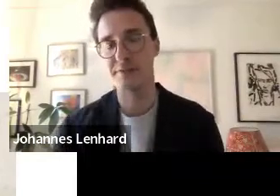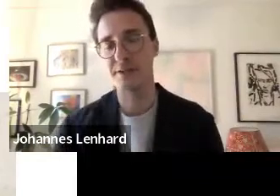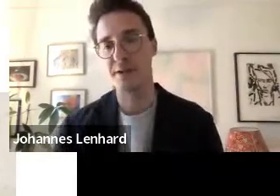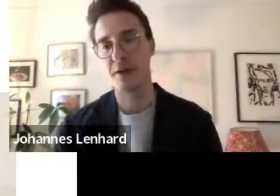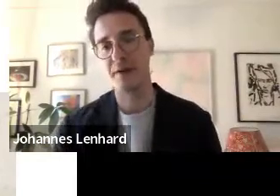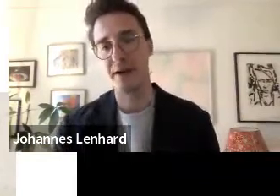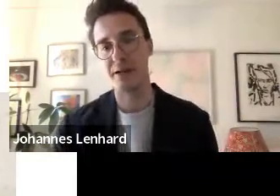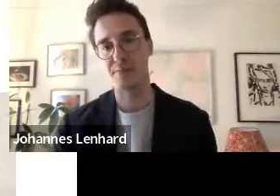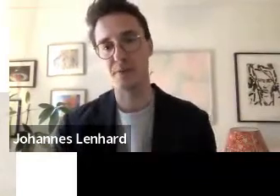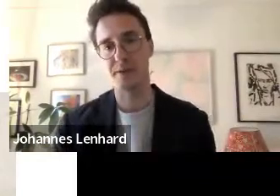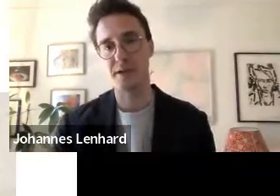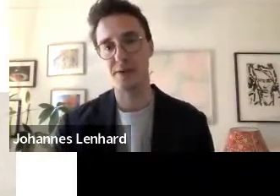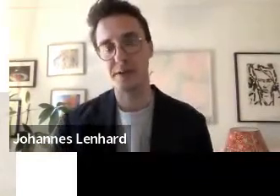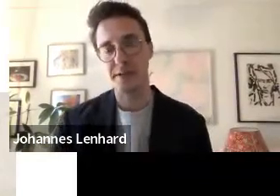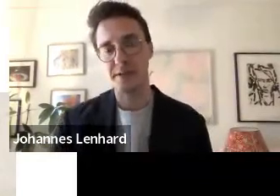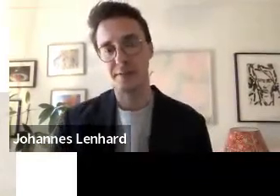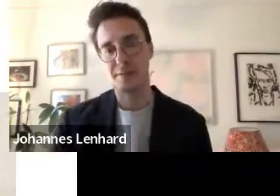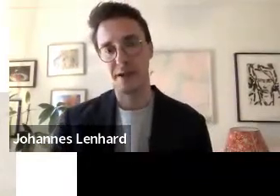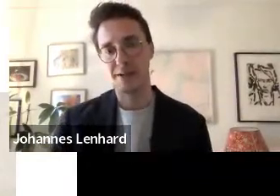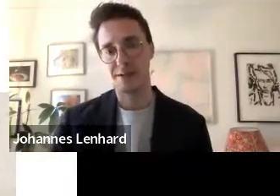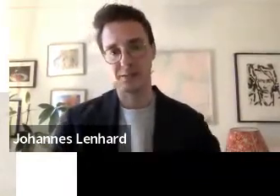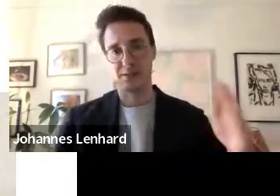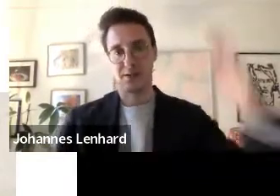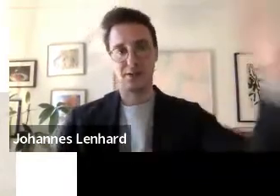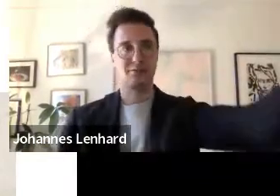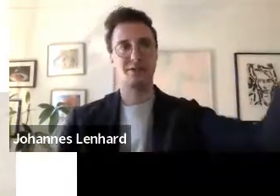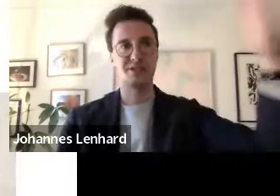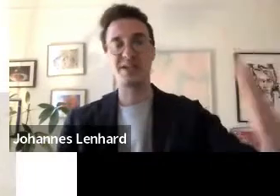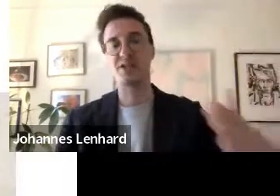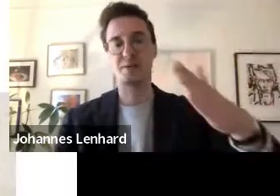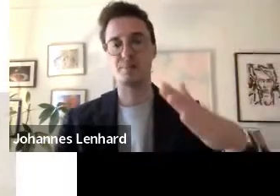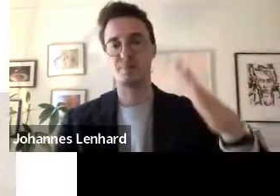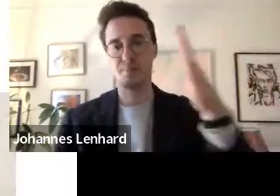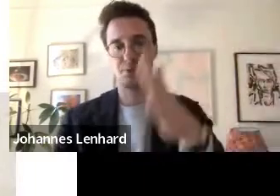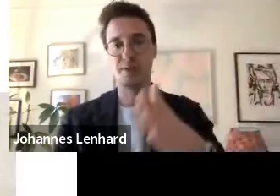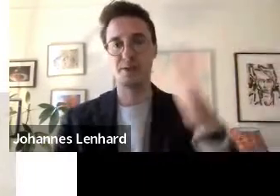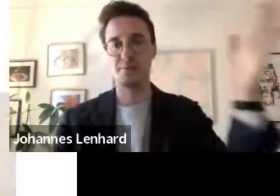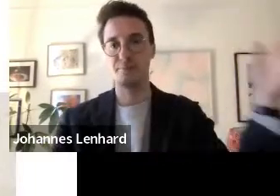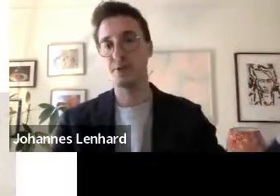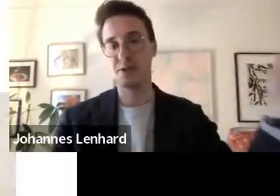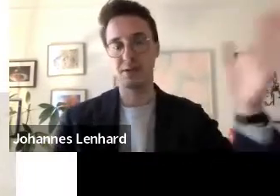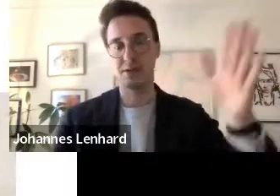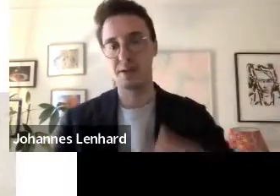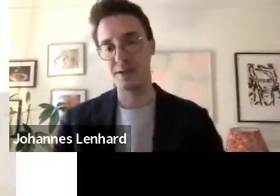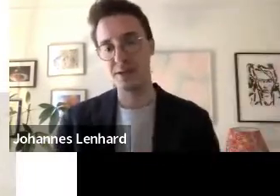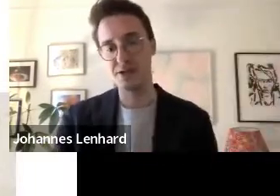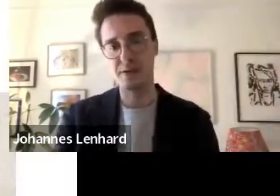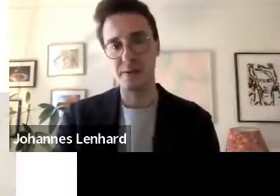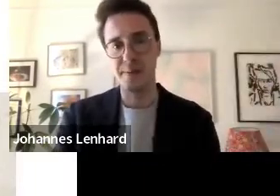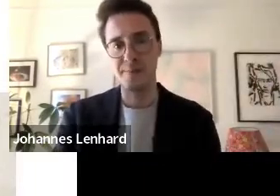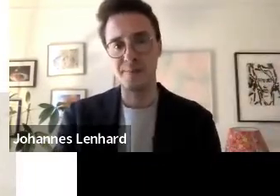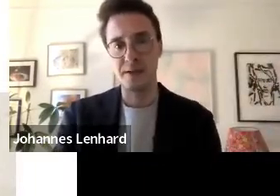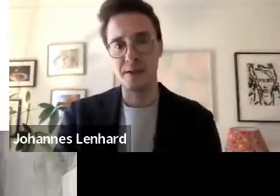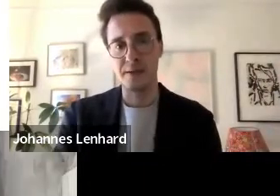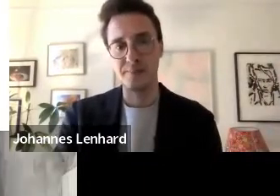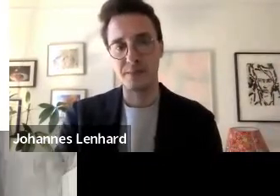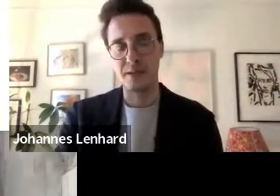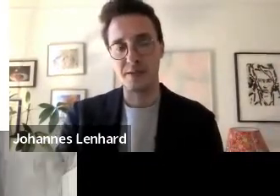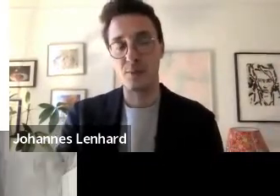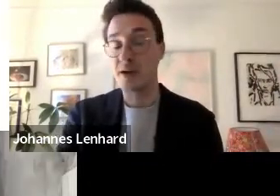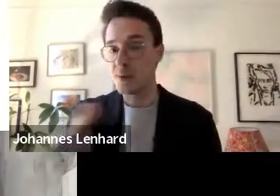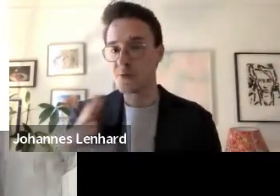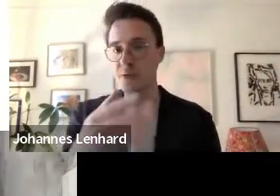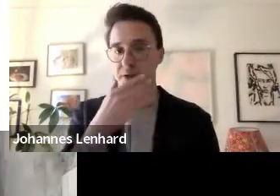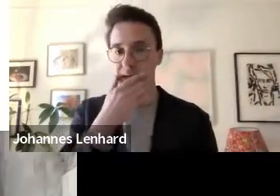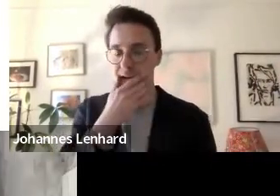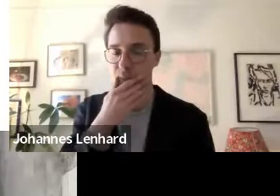speaking, is something that Mary Douglas pointed out as a kind of distinction between purity and danger.